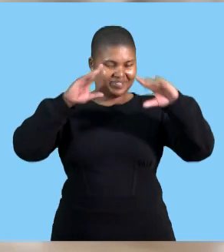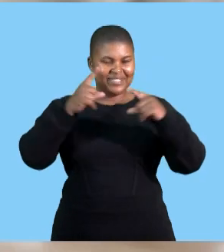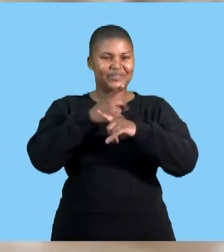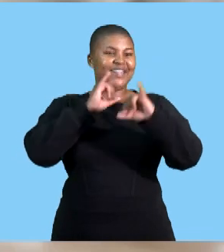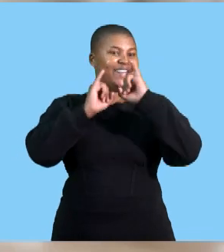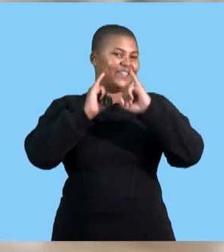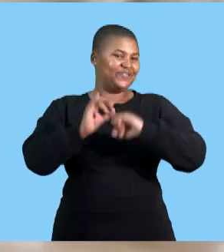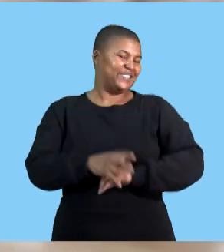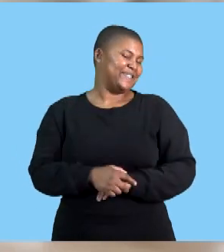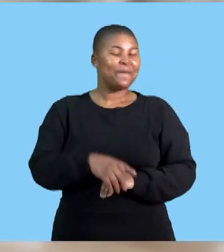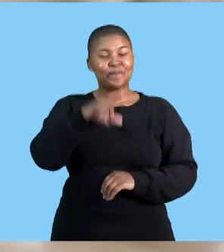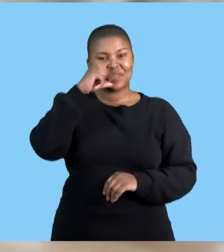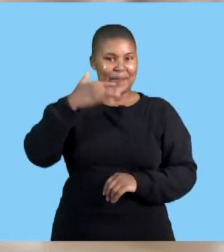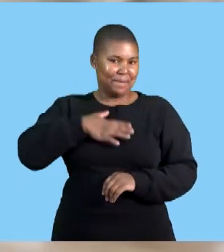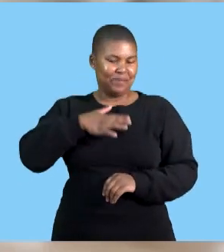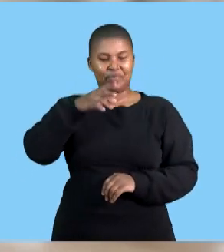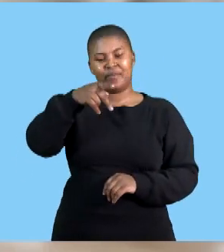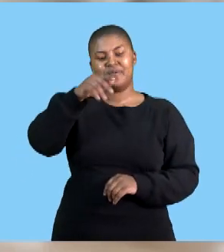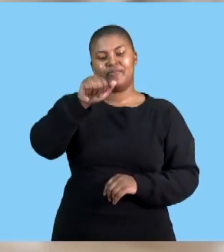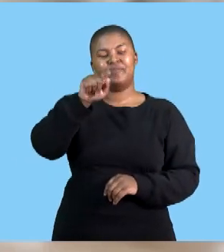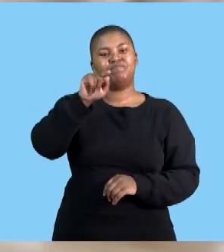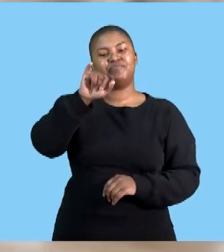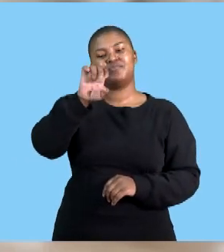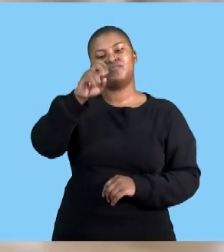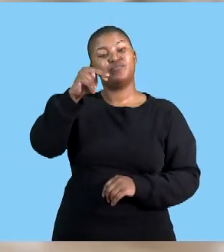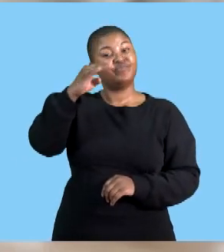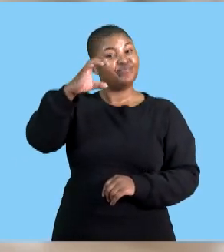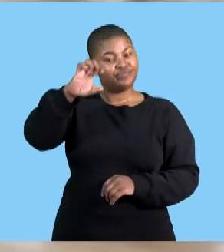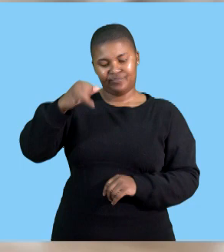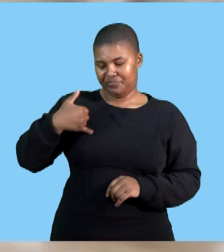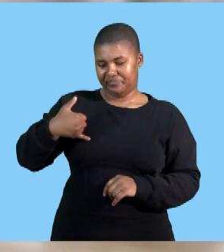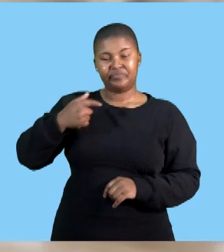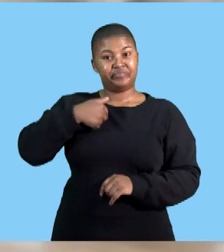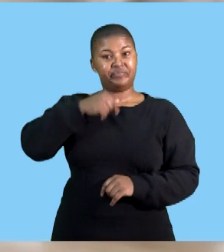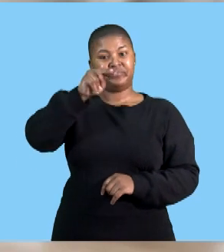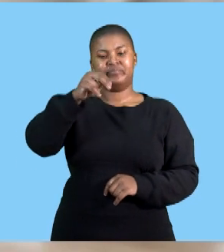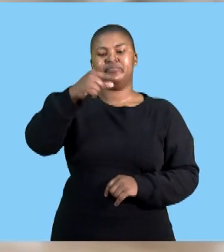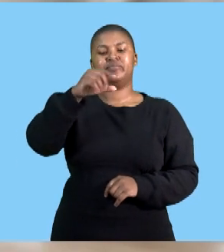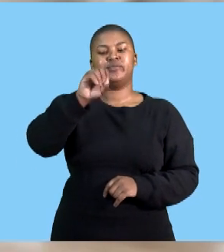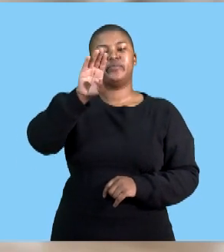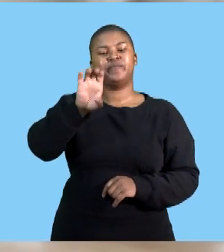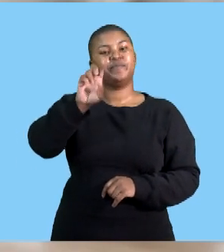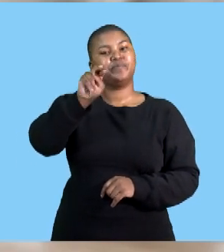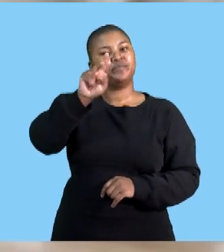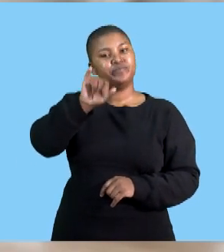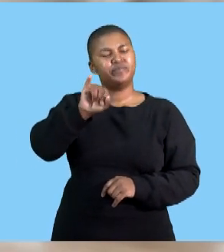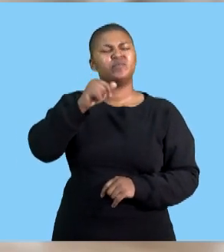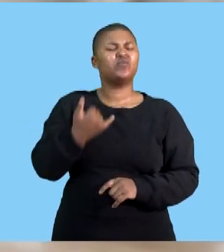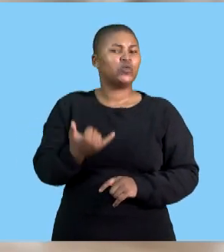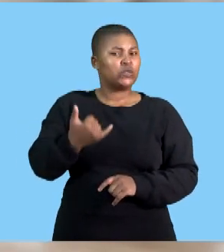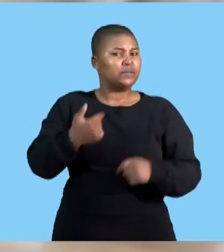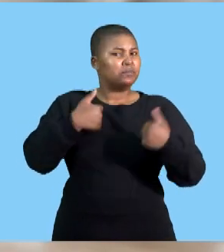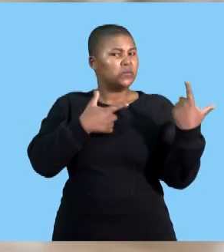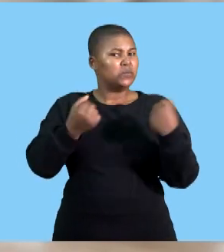Good day, grade 11s. My name is Patience Ngobeni, and I will be sharing with you today's lesson, which is